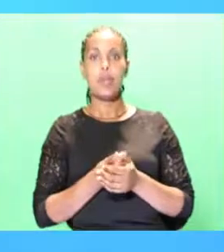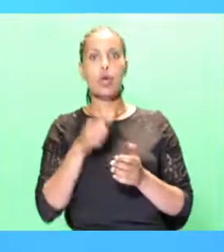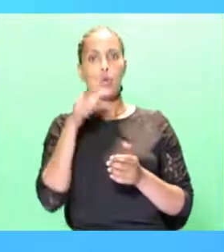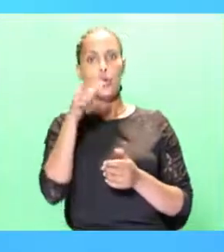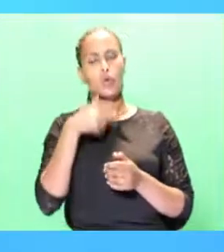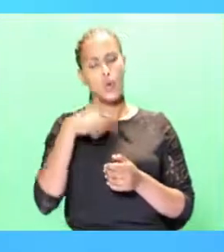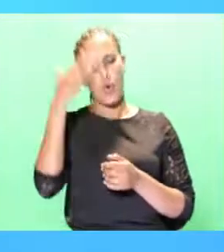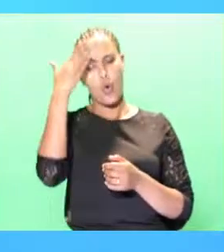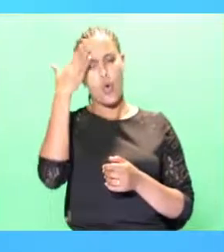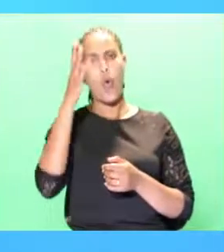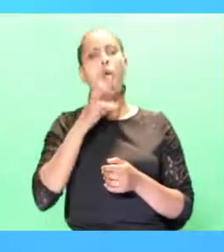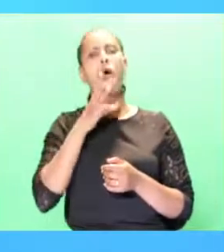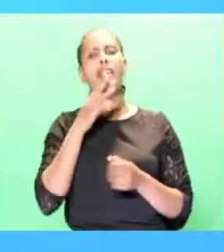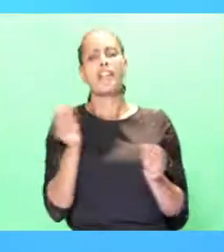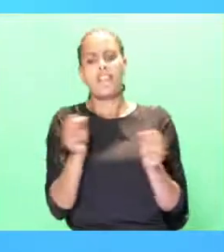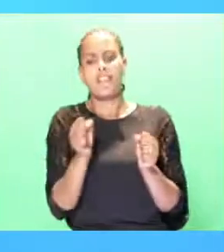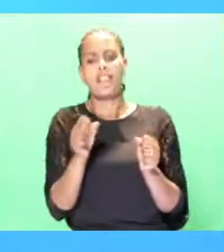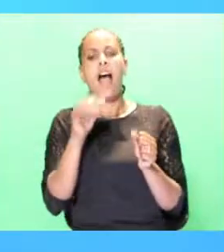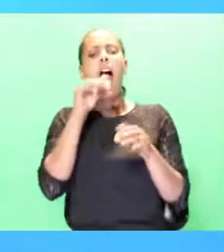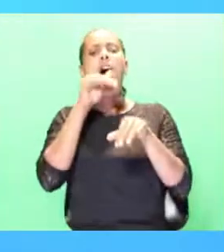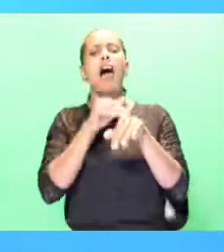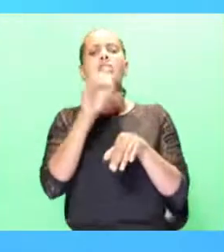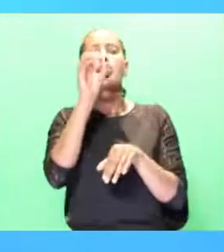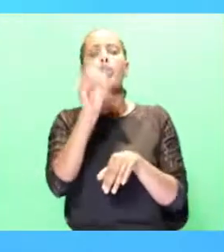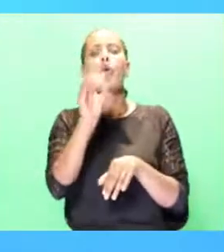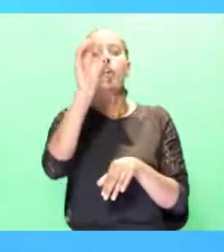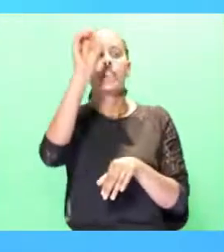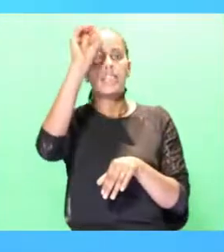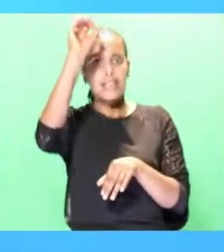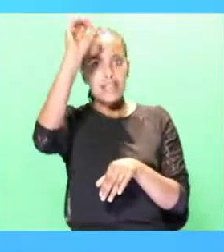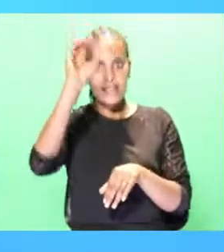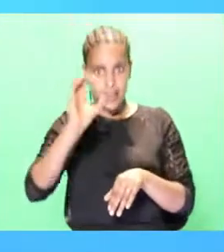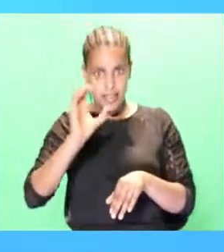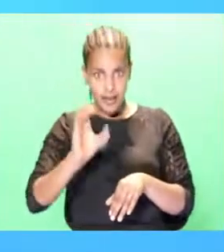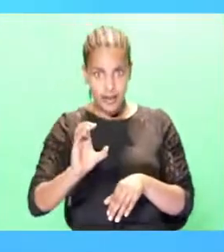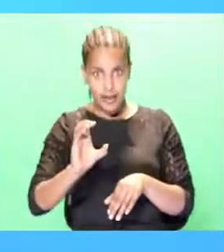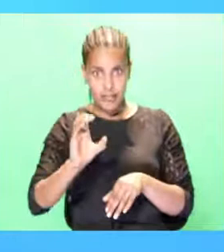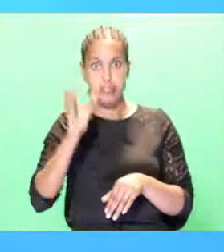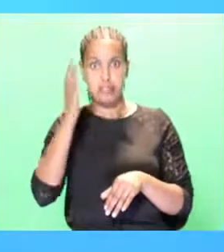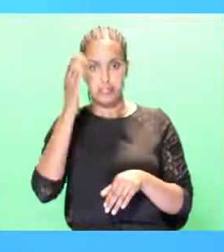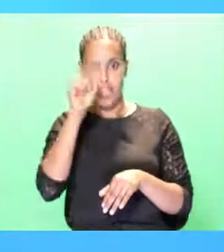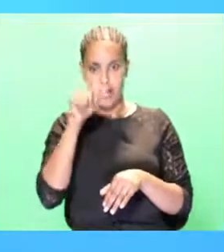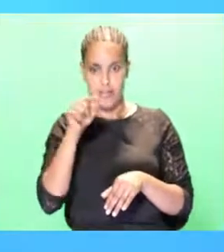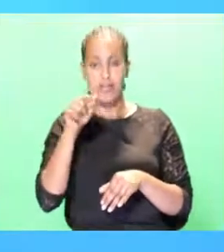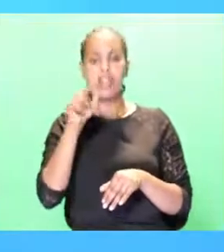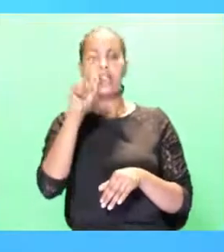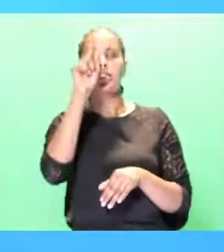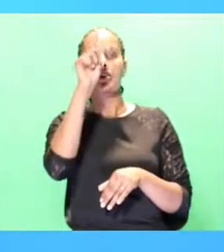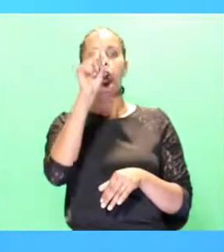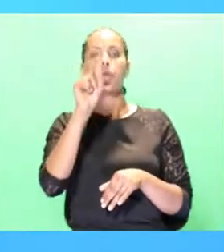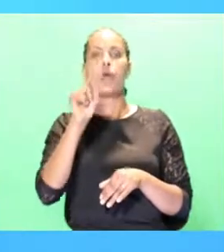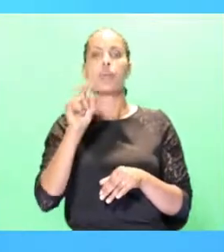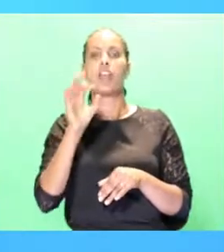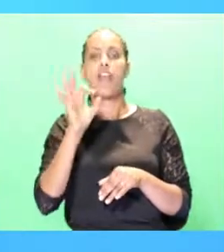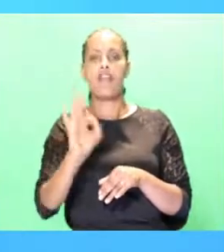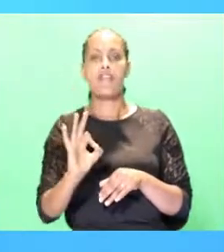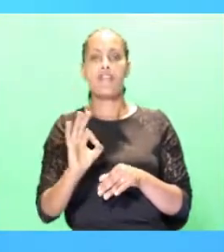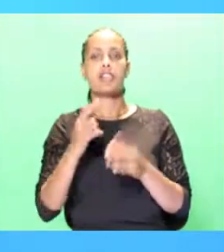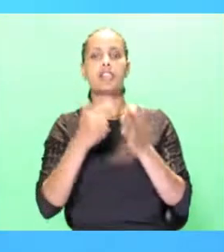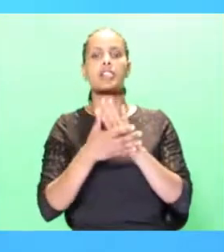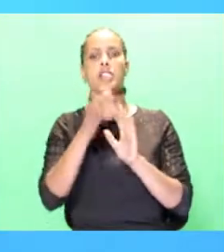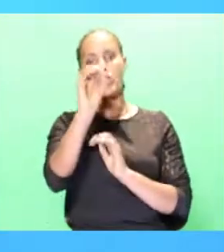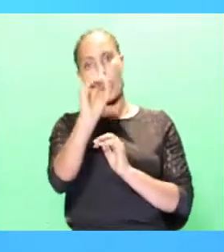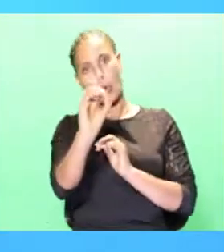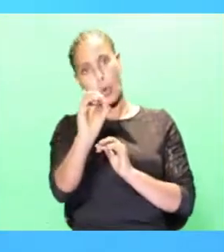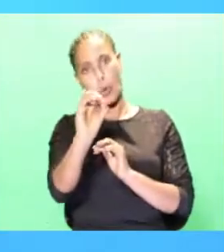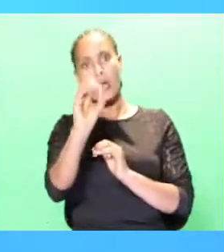We know that water freezes at 0 degrees centigrade. Therefore, T naught F is 0 degrees centigrade. This is